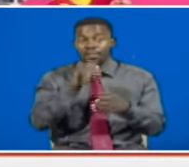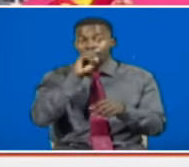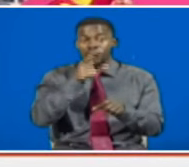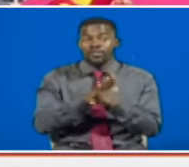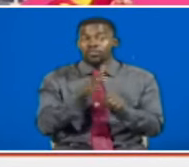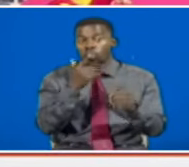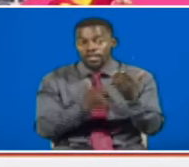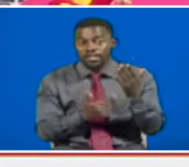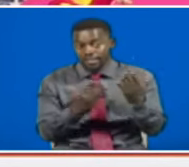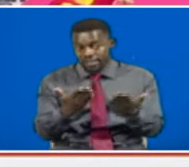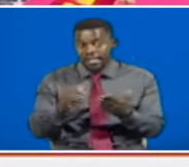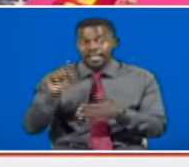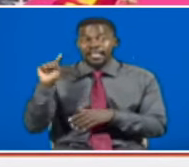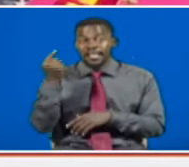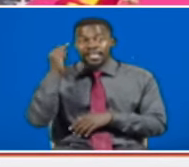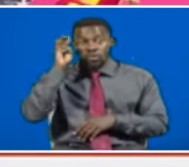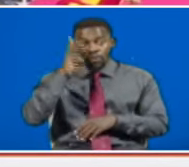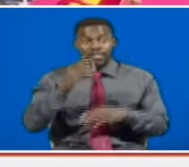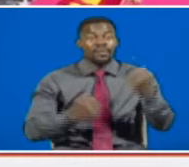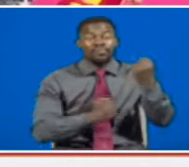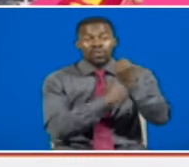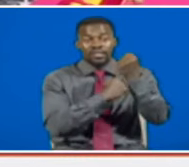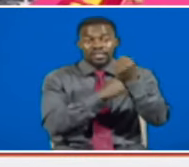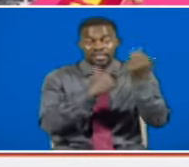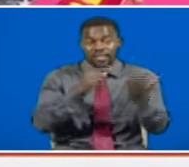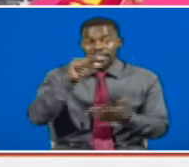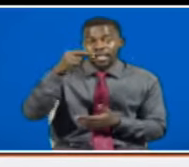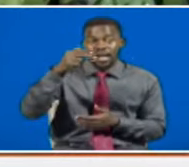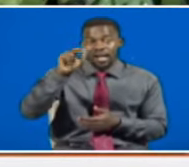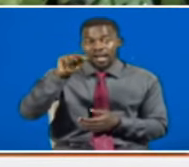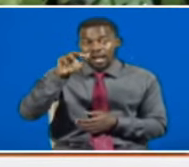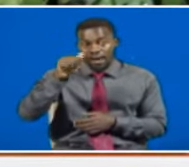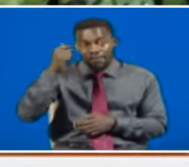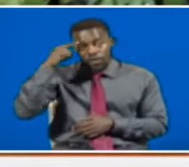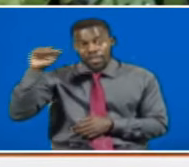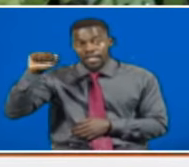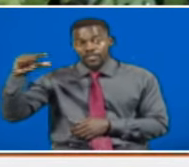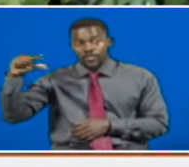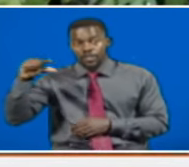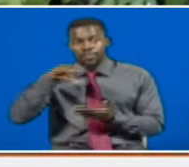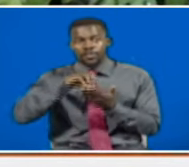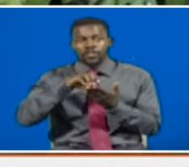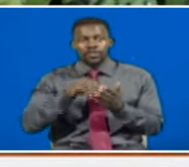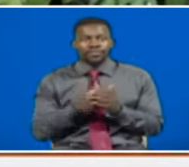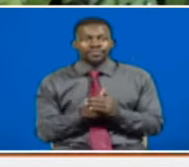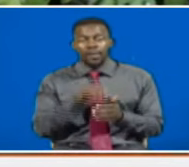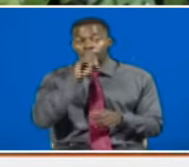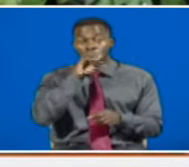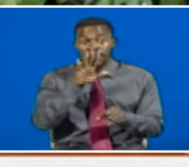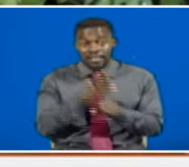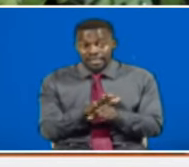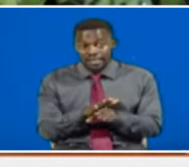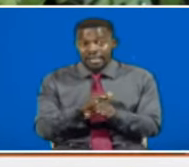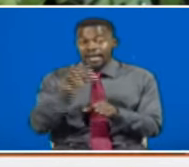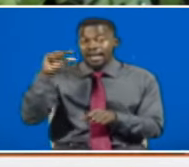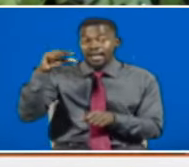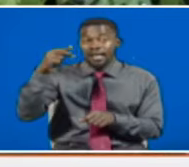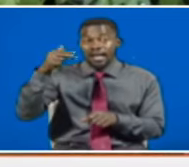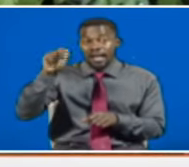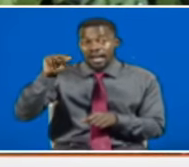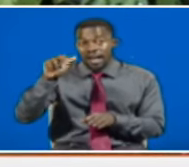by backing Ghana's bid to take the Commonwealth Secretary General position. I have assured His Excellency that Kenya will support the Republic of